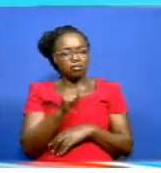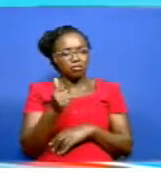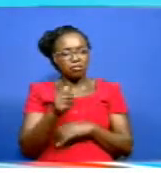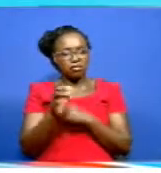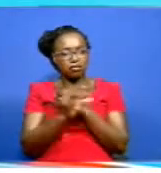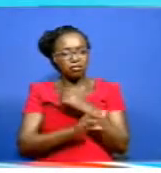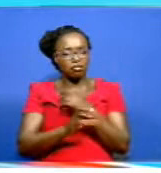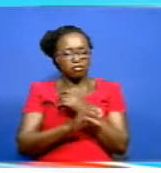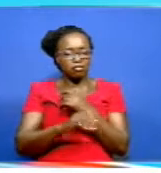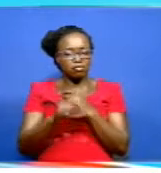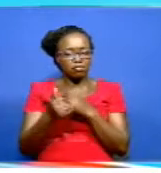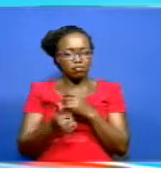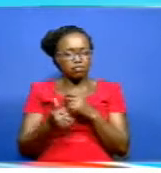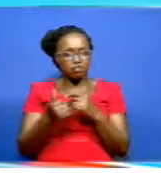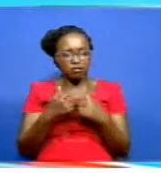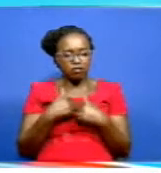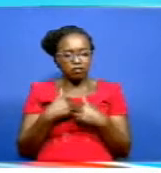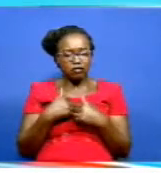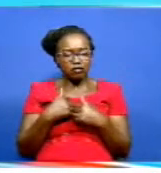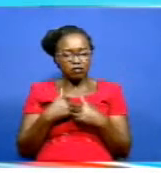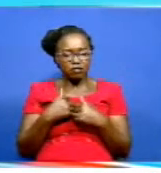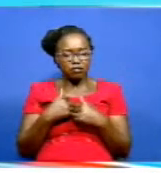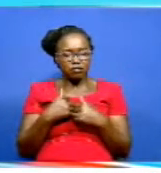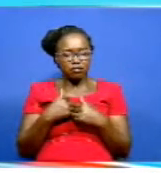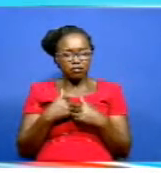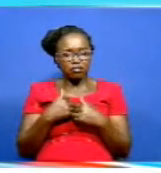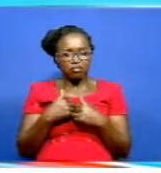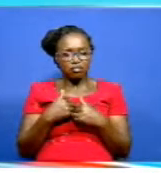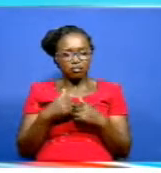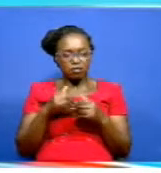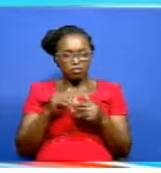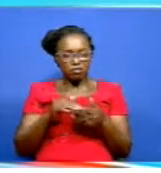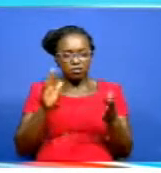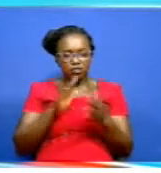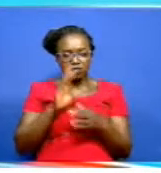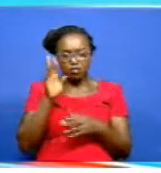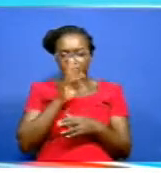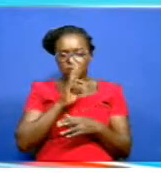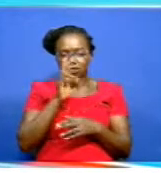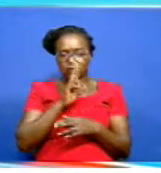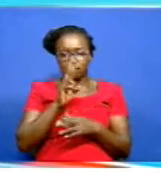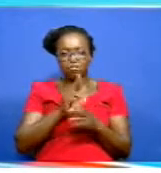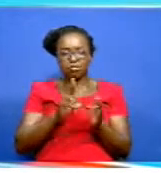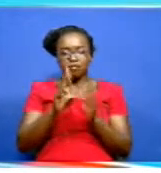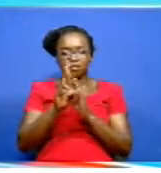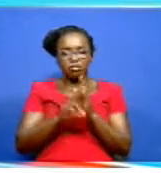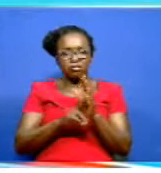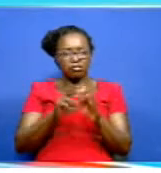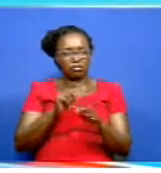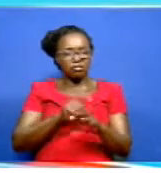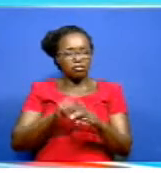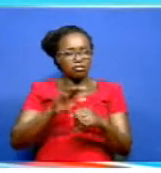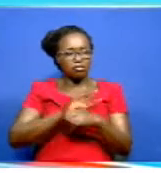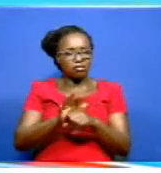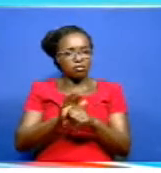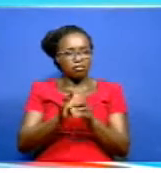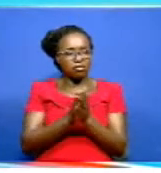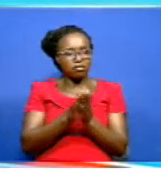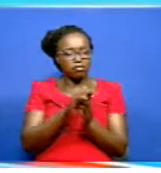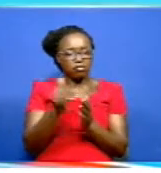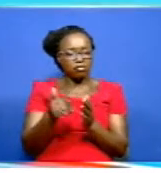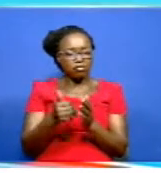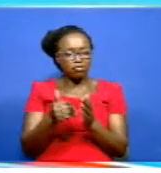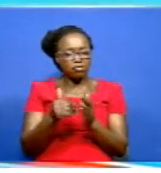countries, others have had to observe more stringent measures when it comes to COVID-19. And of course, we have another threat, that is the